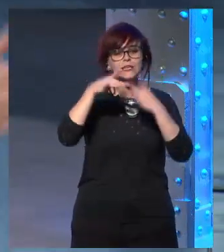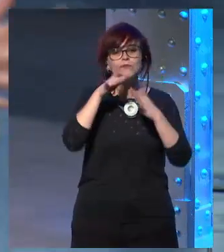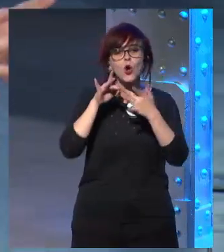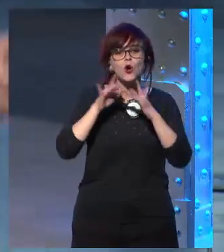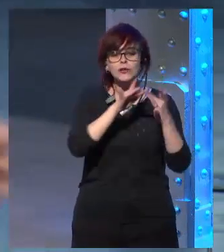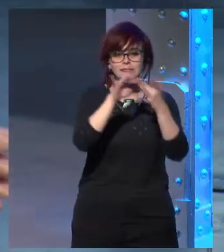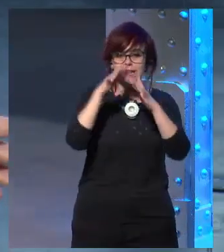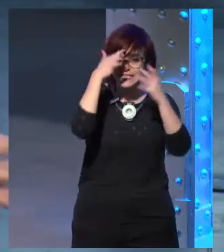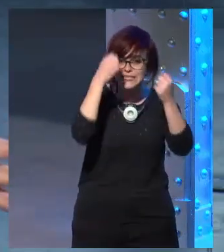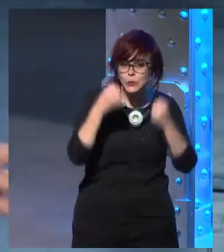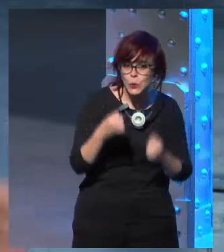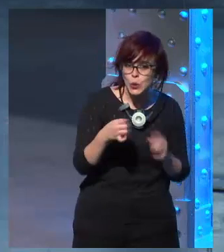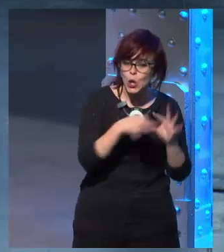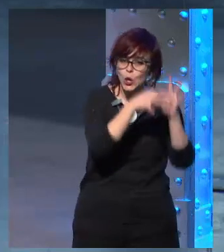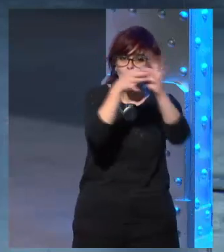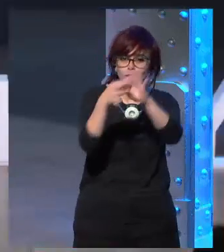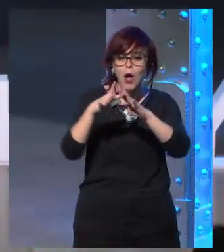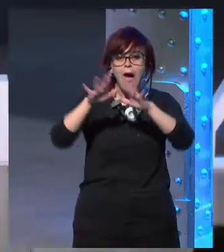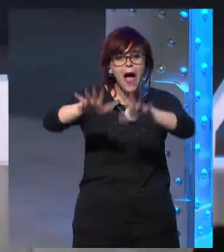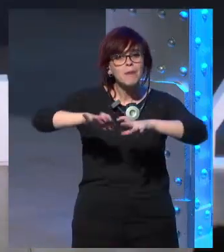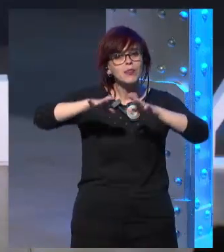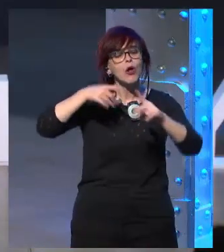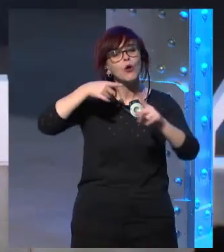have this learning experience.